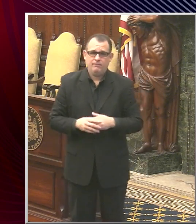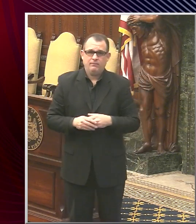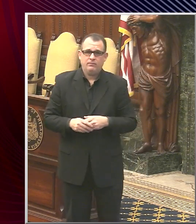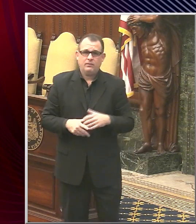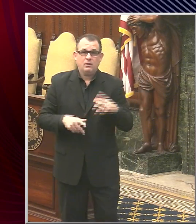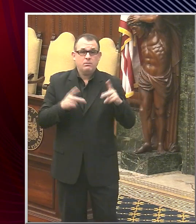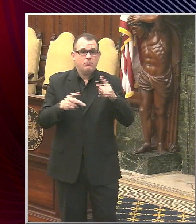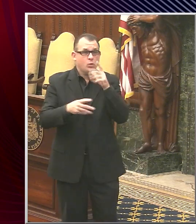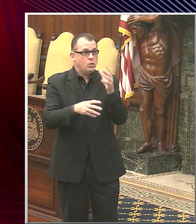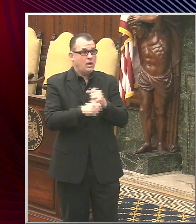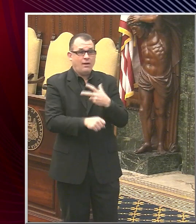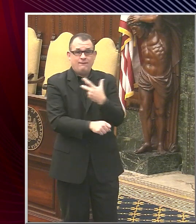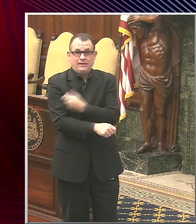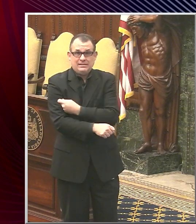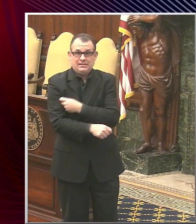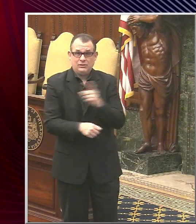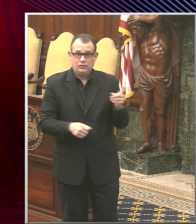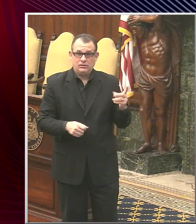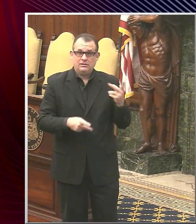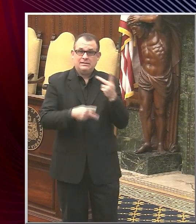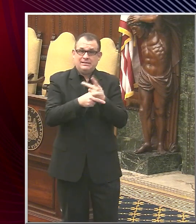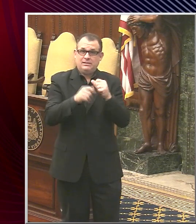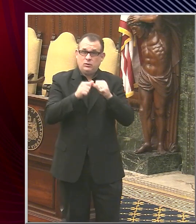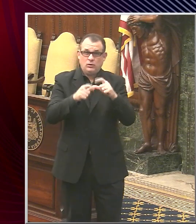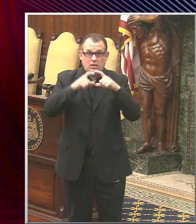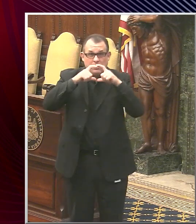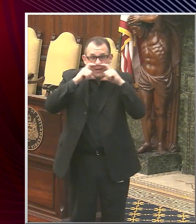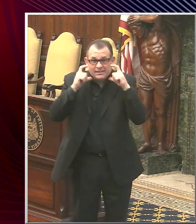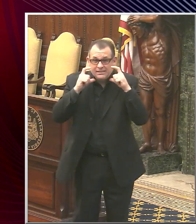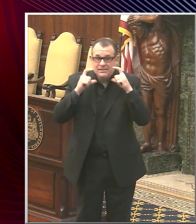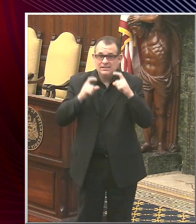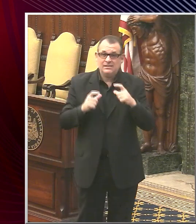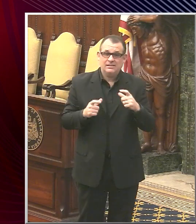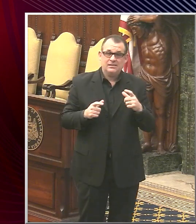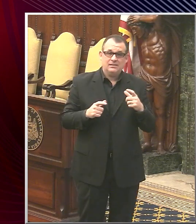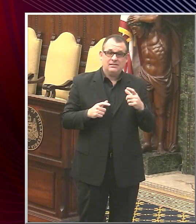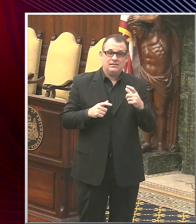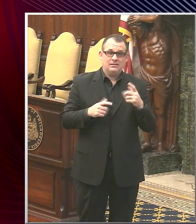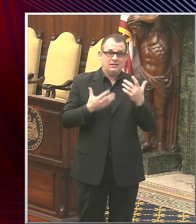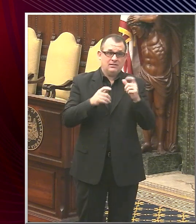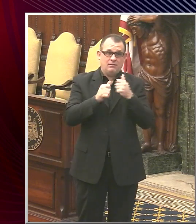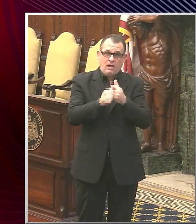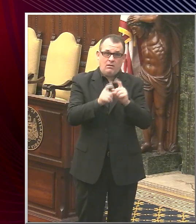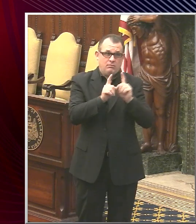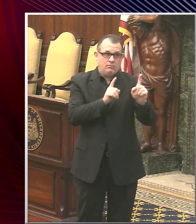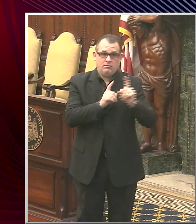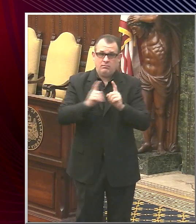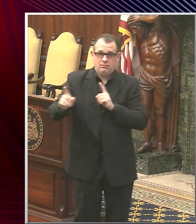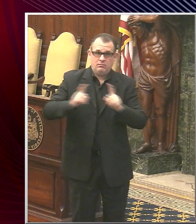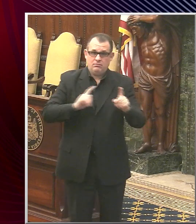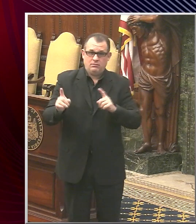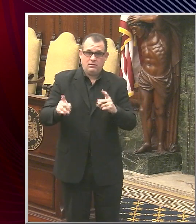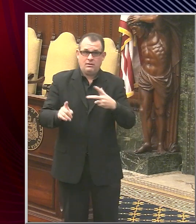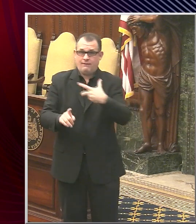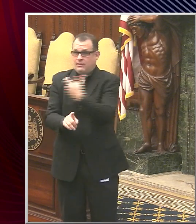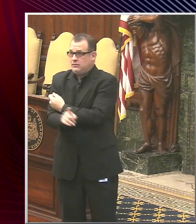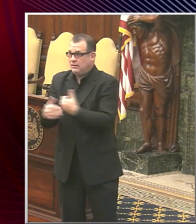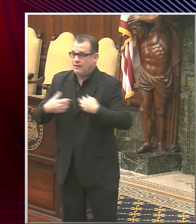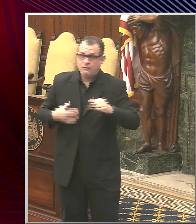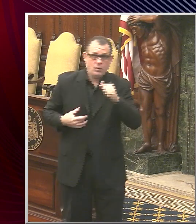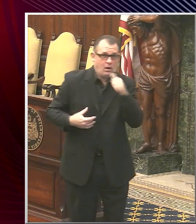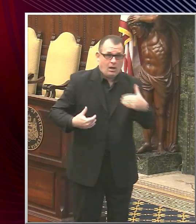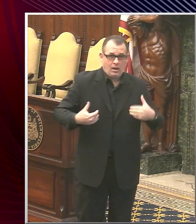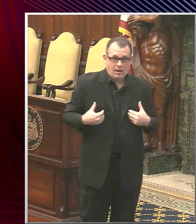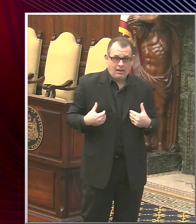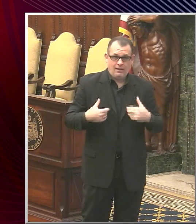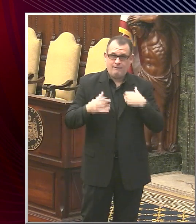receiving the vaccine will need to continue to wear masks and practice social distancing for months anyway, vaccinated or not. Now